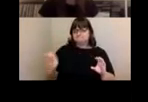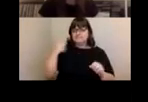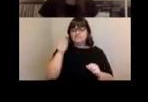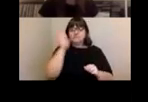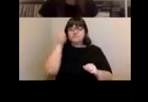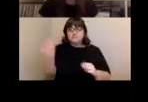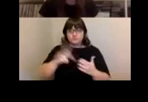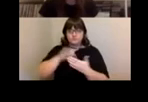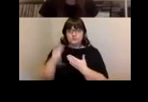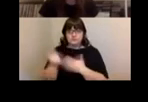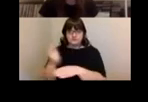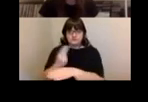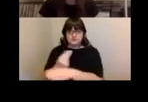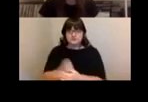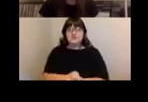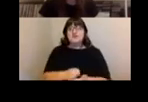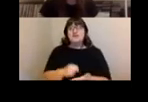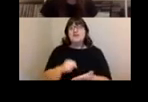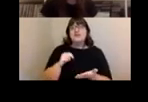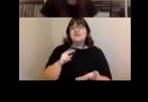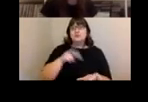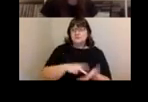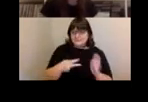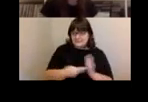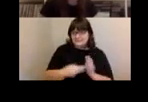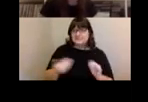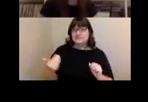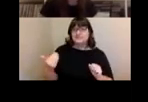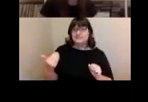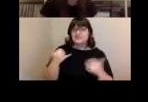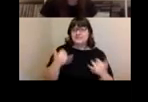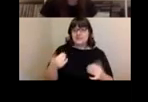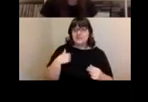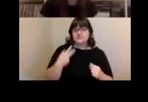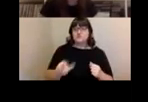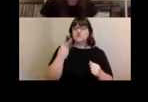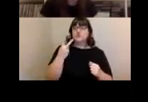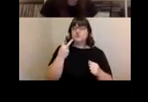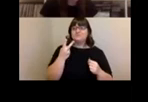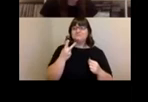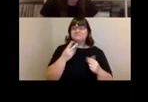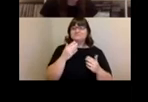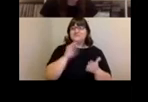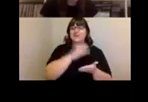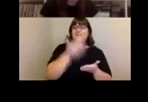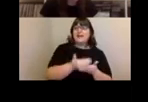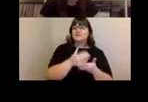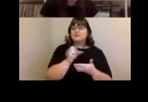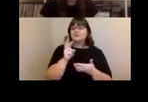projects. So now we have two surplus, designated surplus. One is unrestricted at